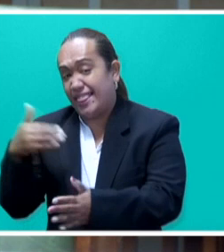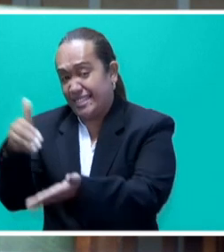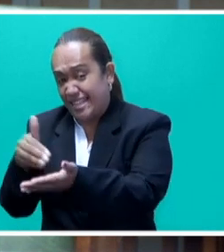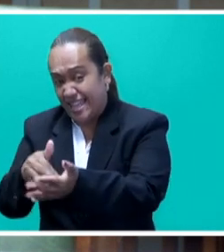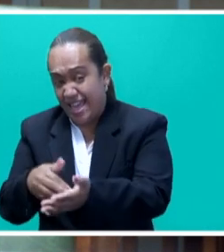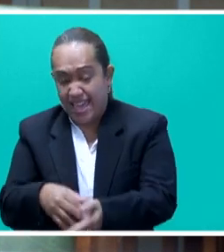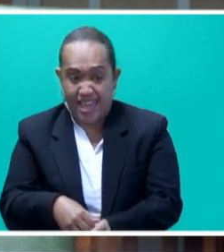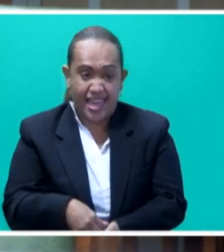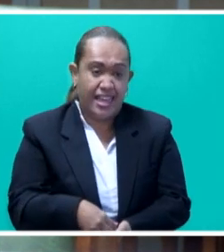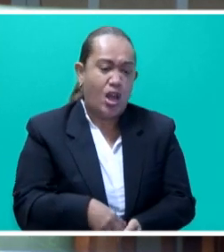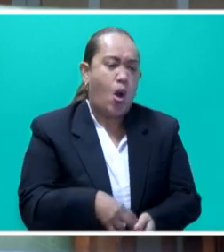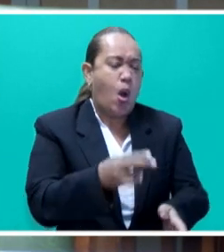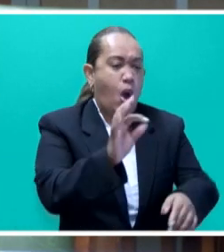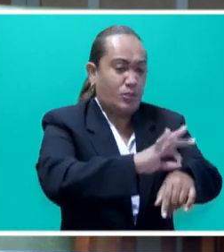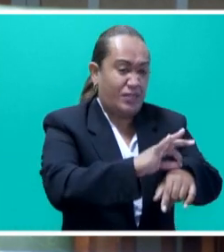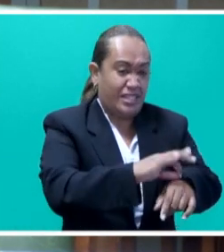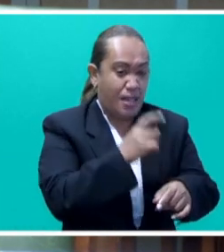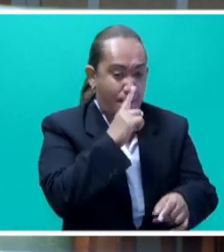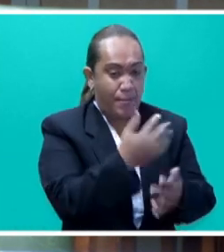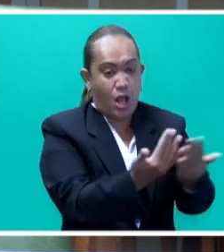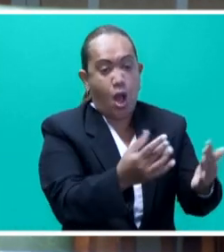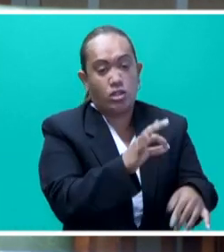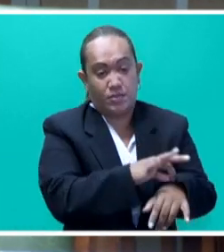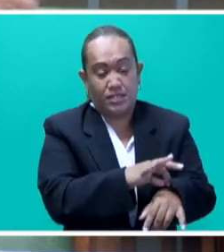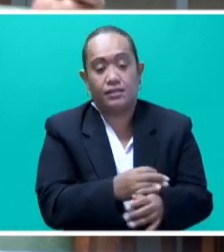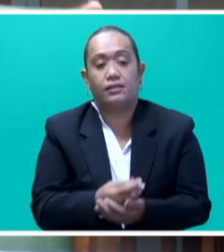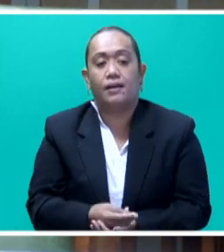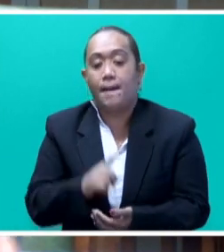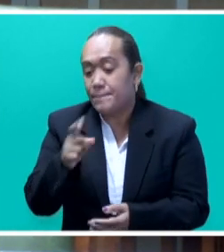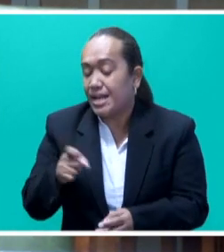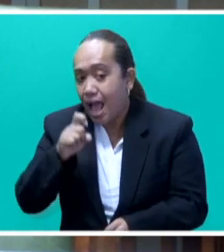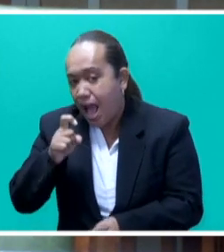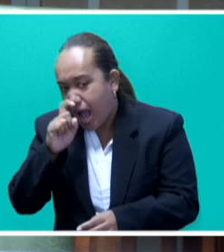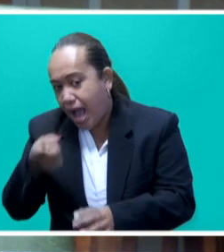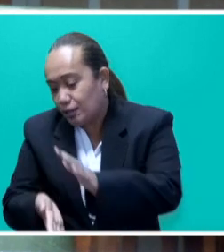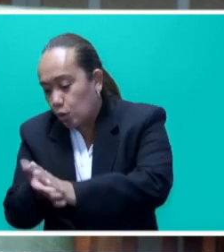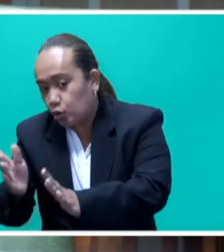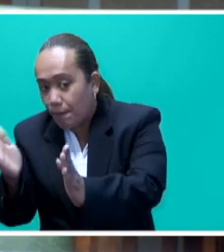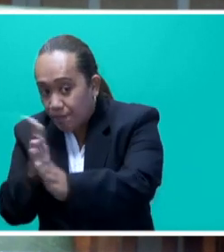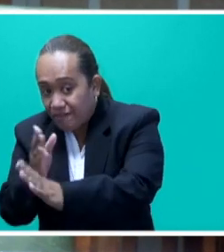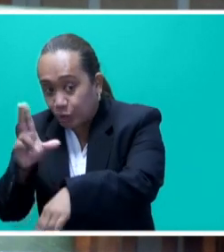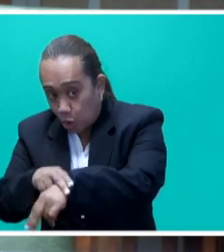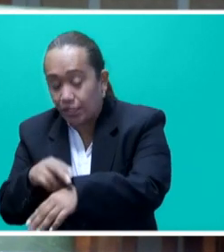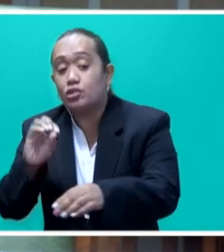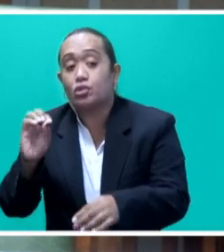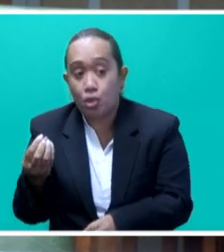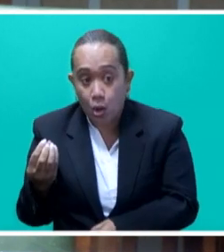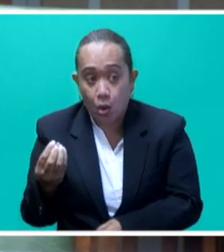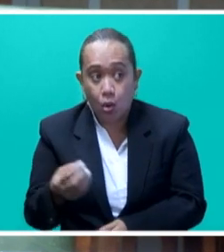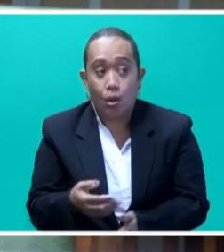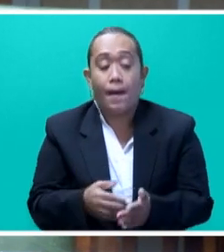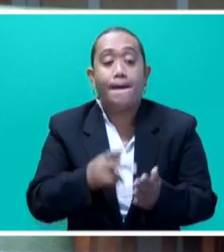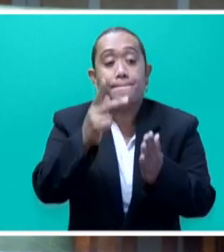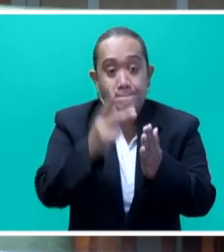cannot afford to go to a private doctor. So, Mr. Speaker, sir, as part of that,